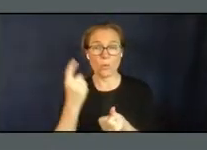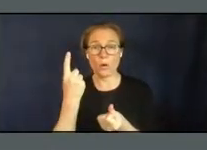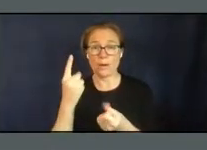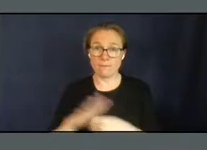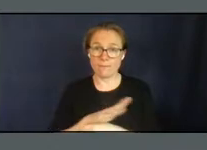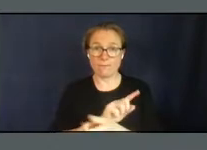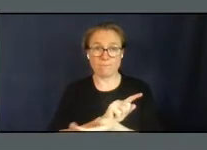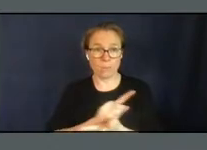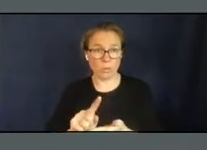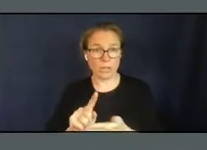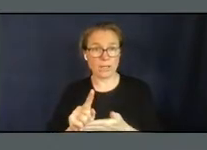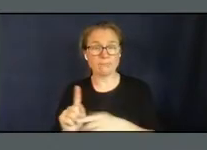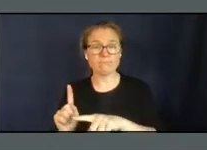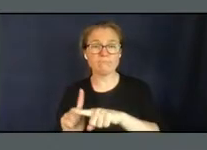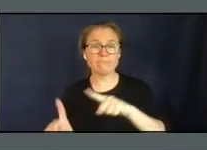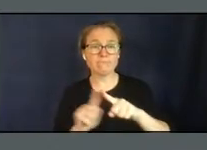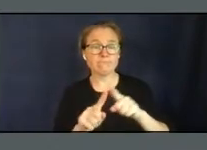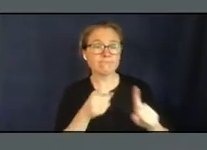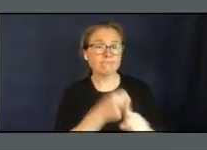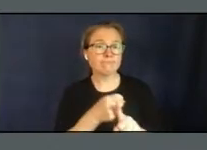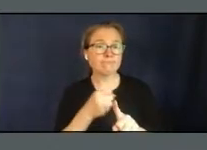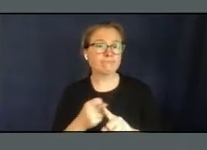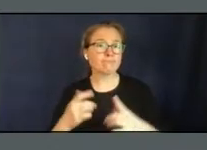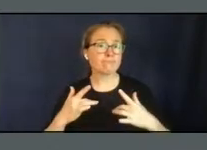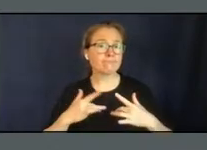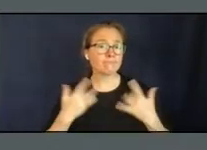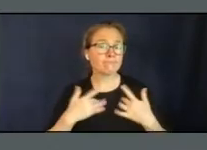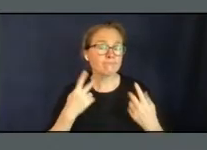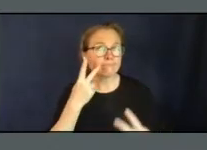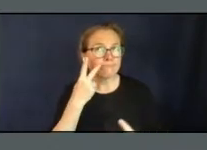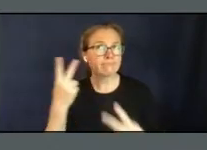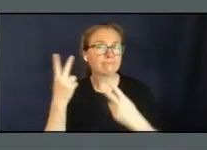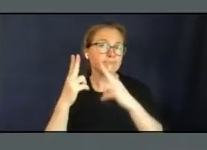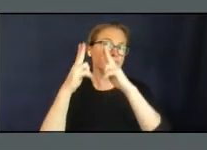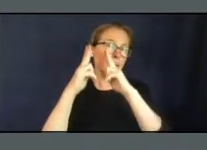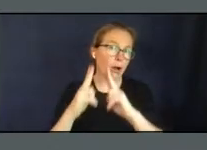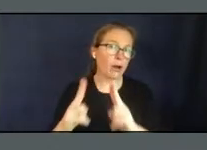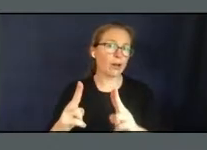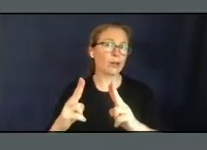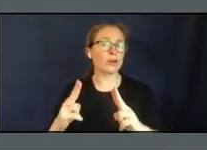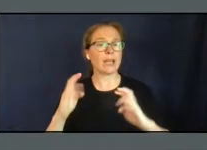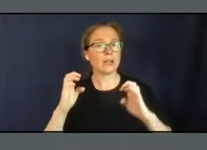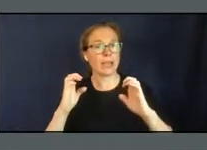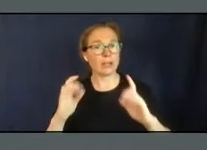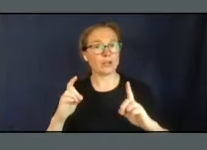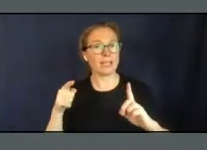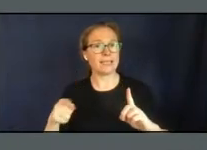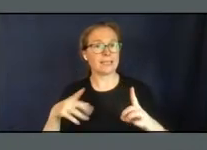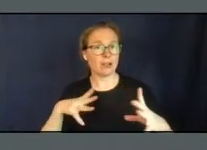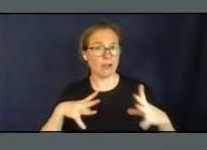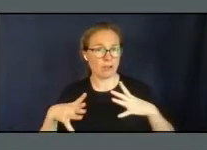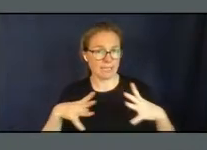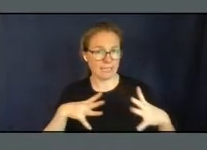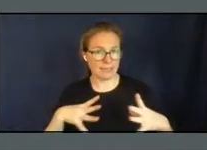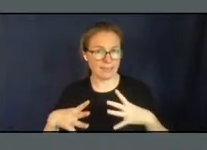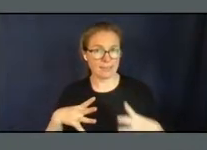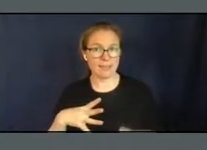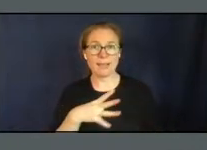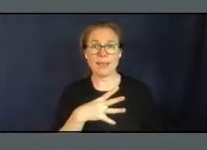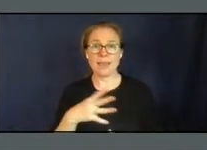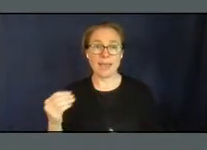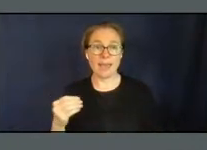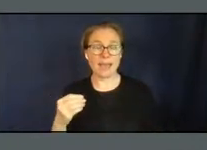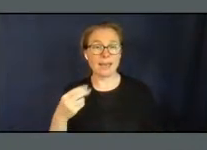series of events commemorating and educating around Juneteenth. I would also like to report that Human